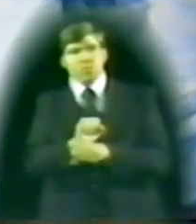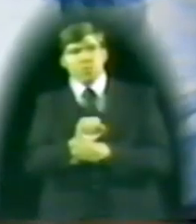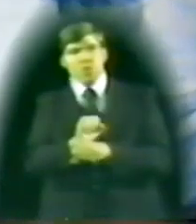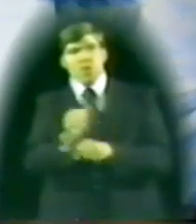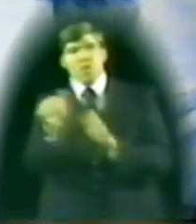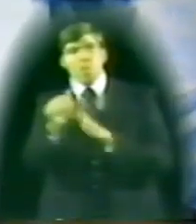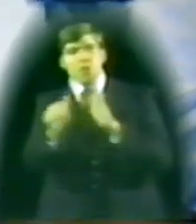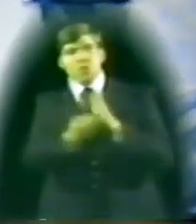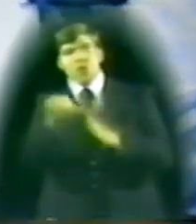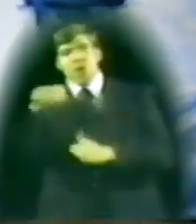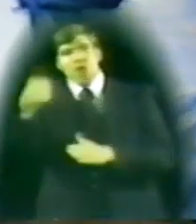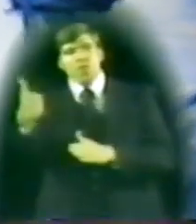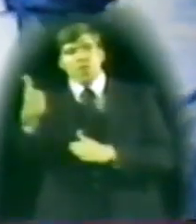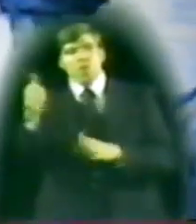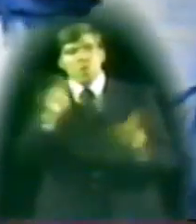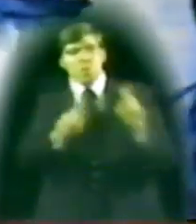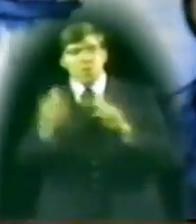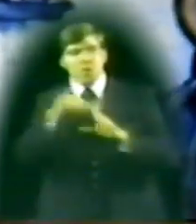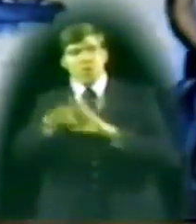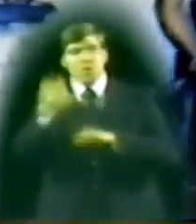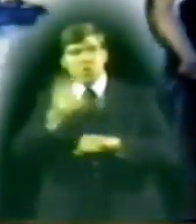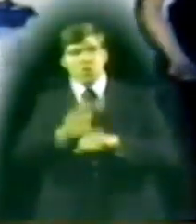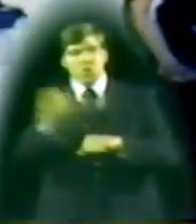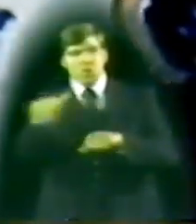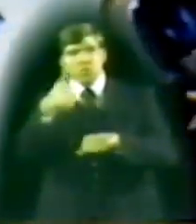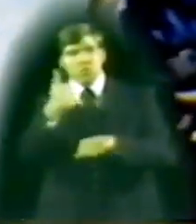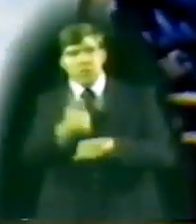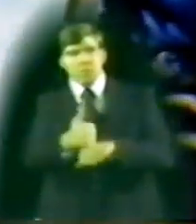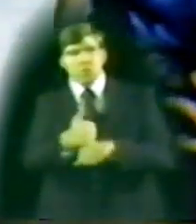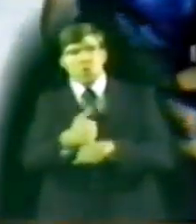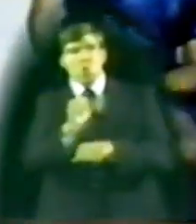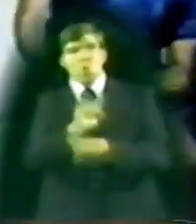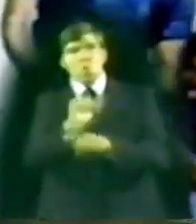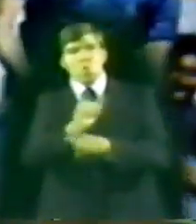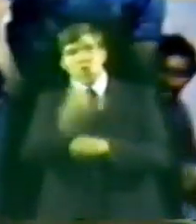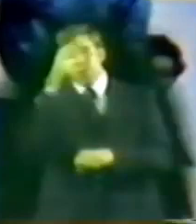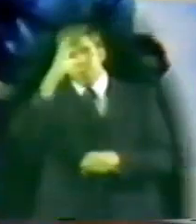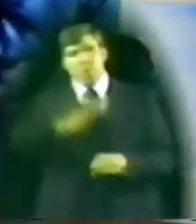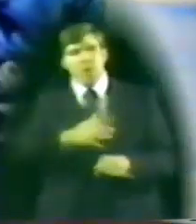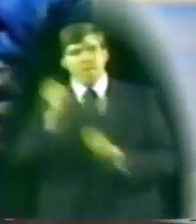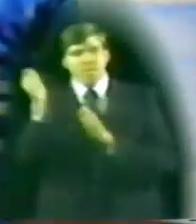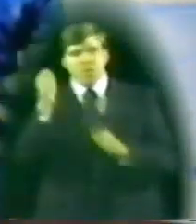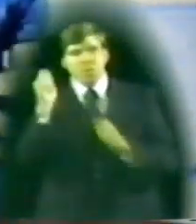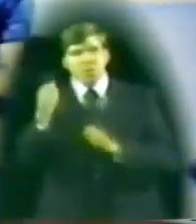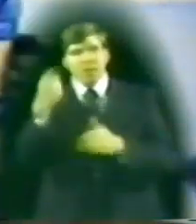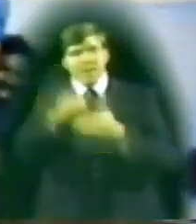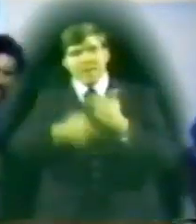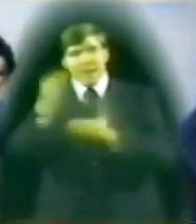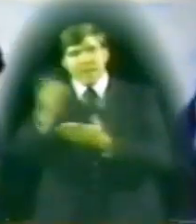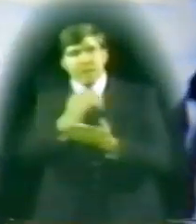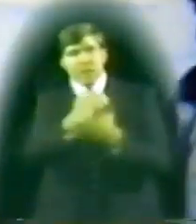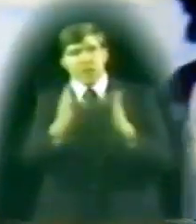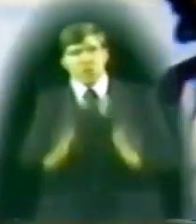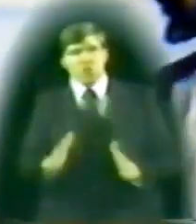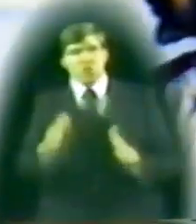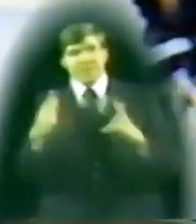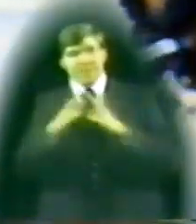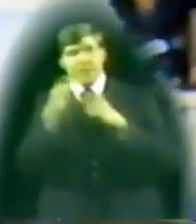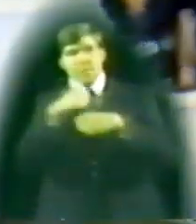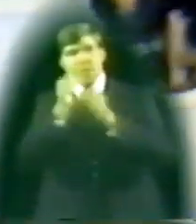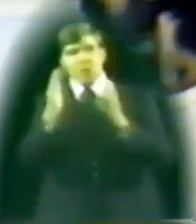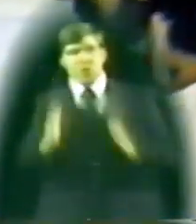The apostles and other officers of the church Christ established were working men, fishermen, tax collectors, tent